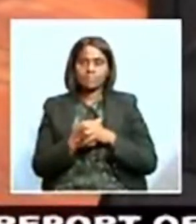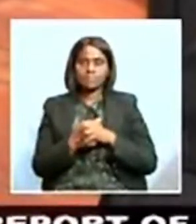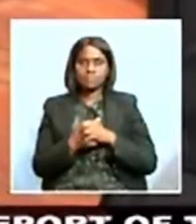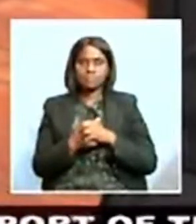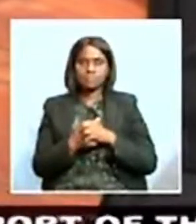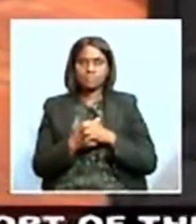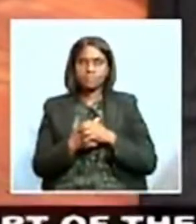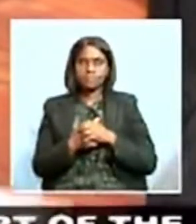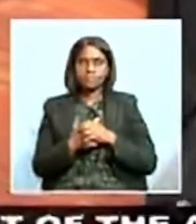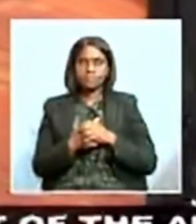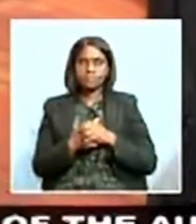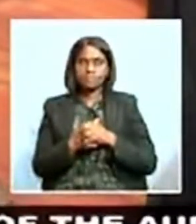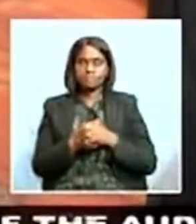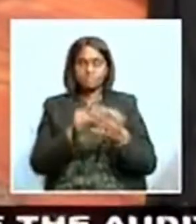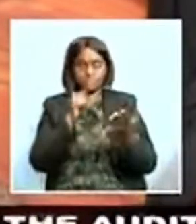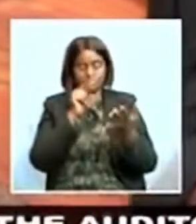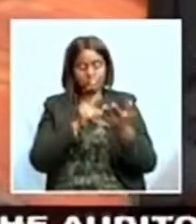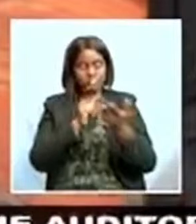issues.